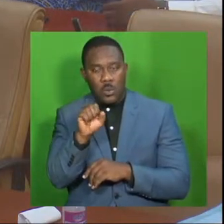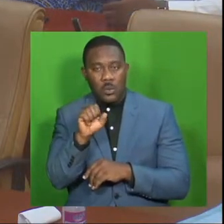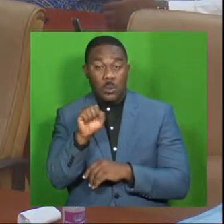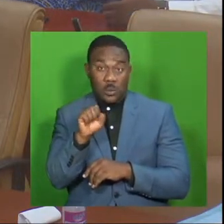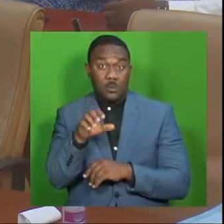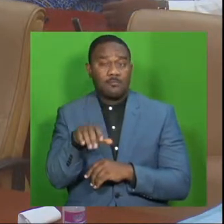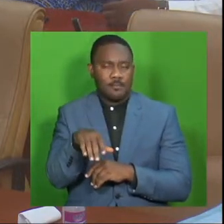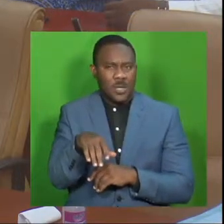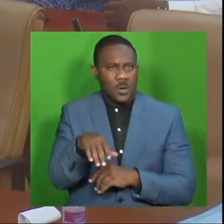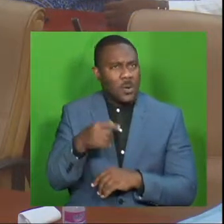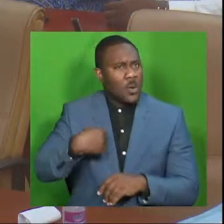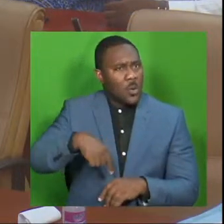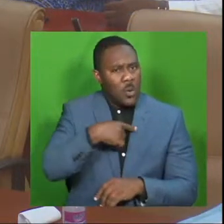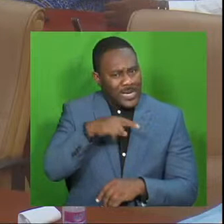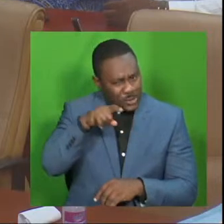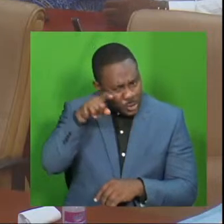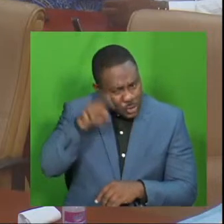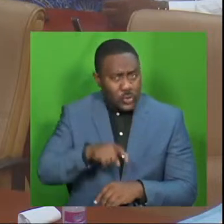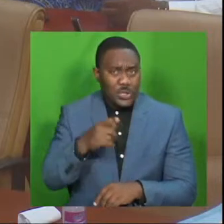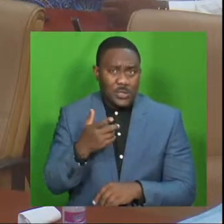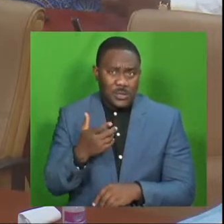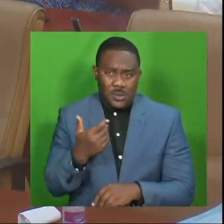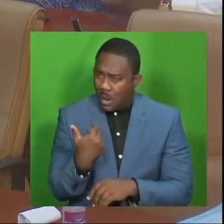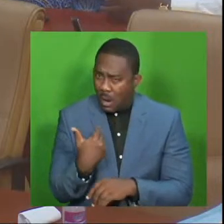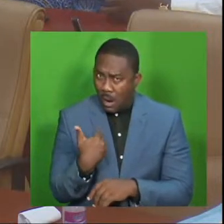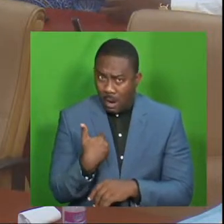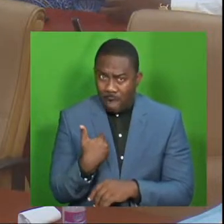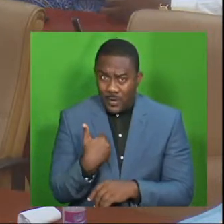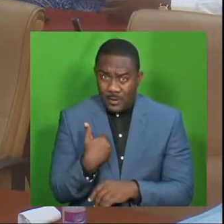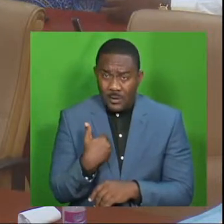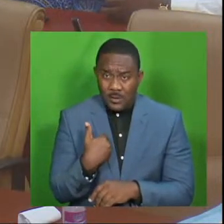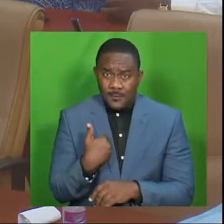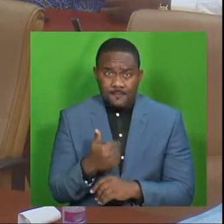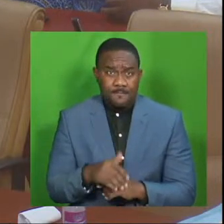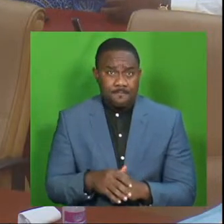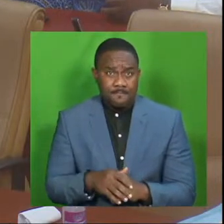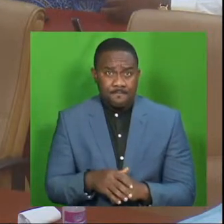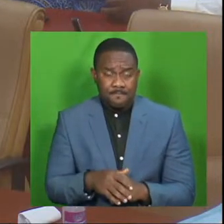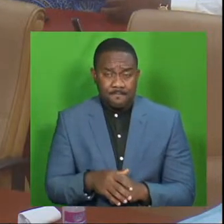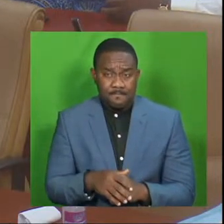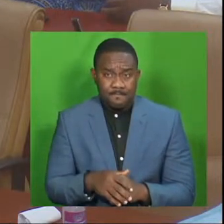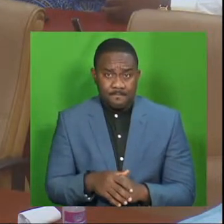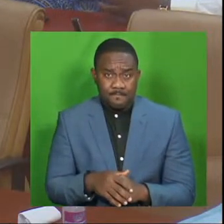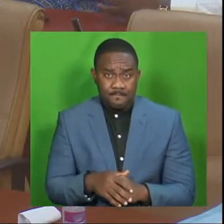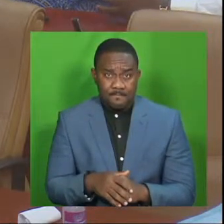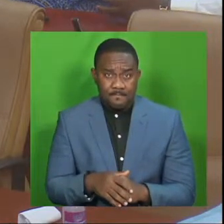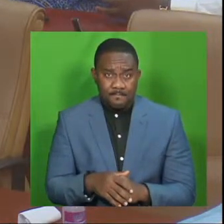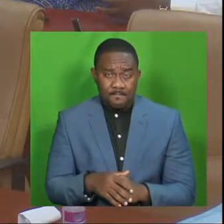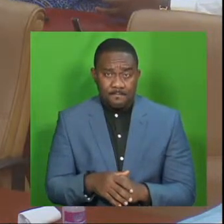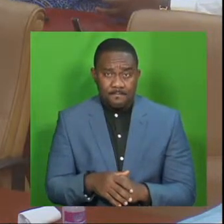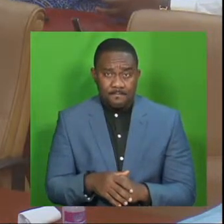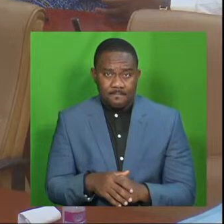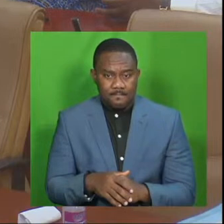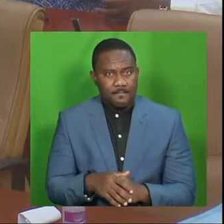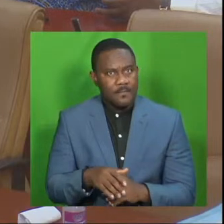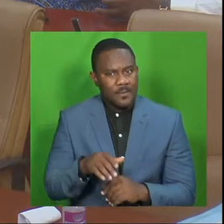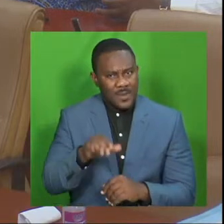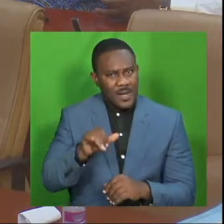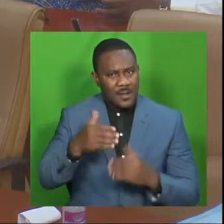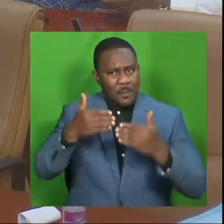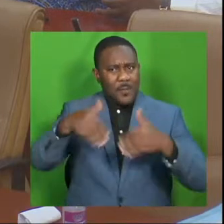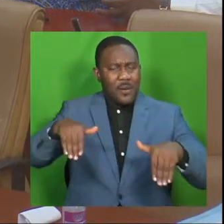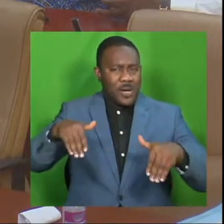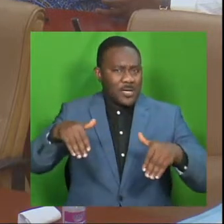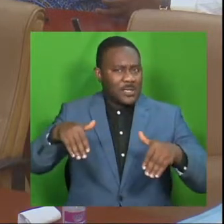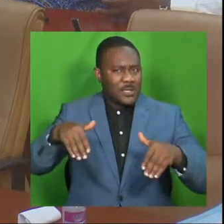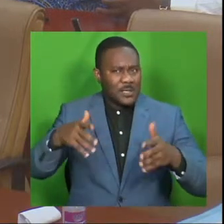a concerted effort as a country to break that barrier and